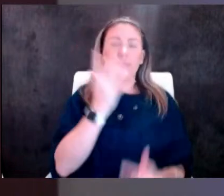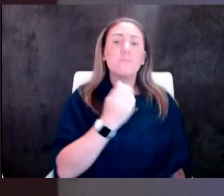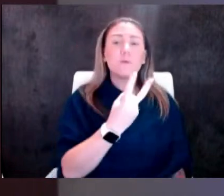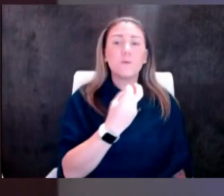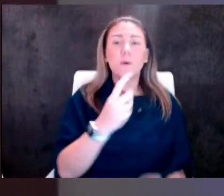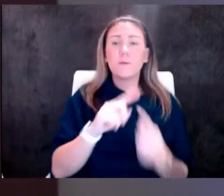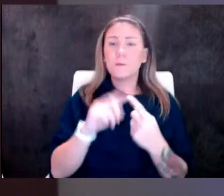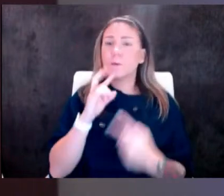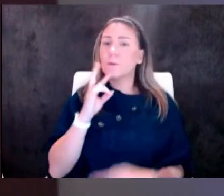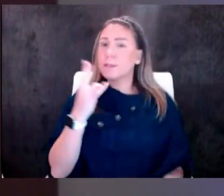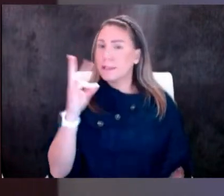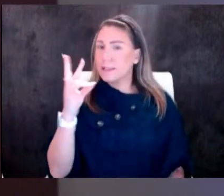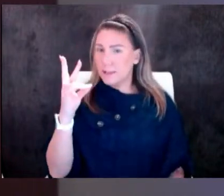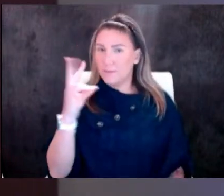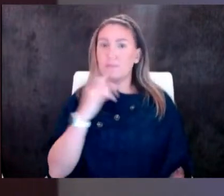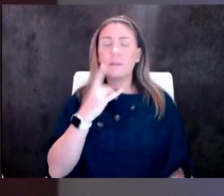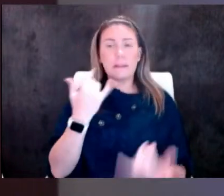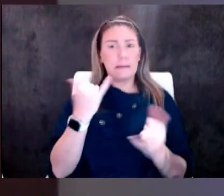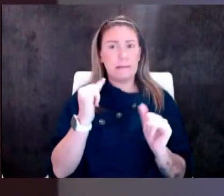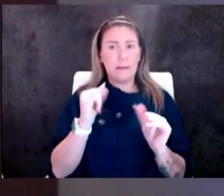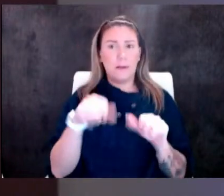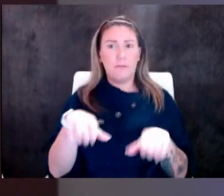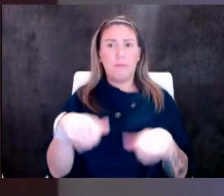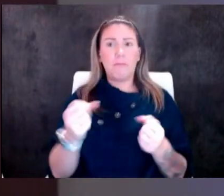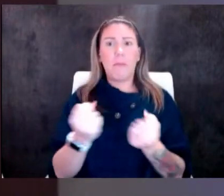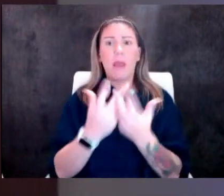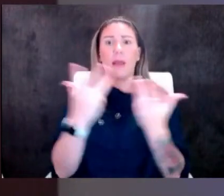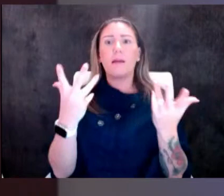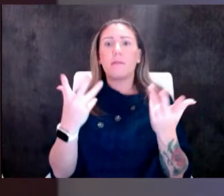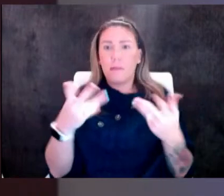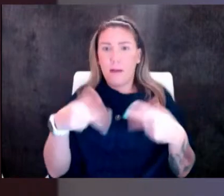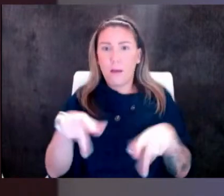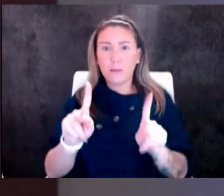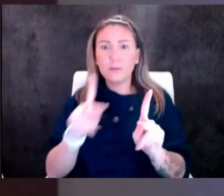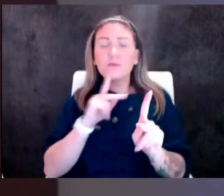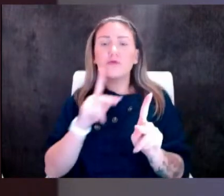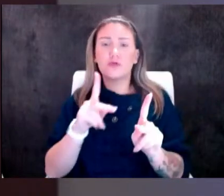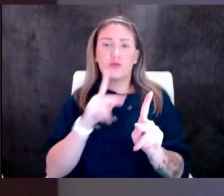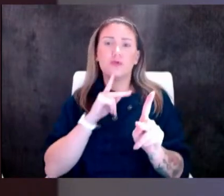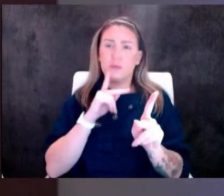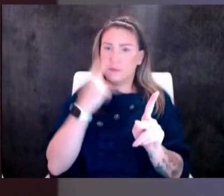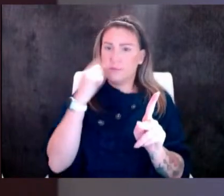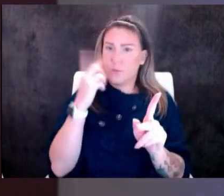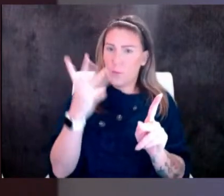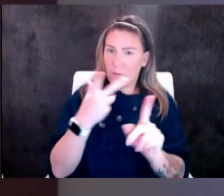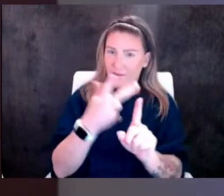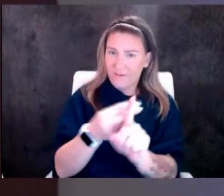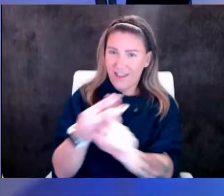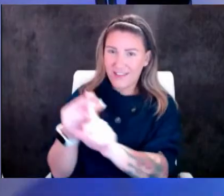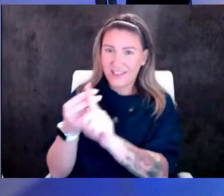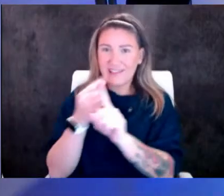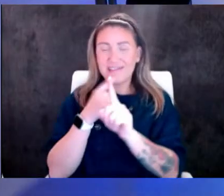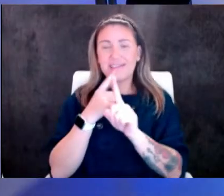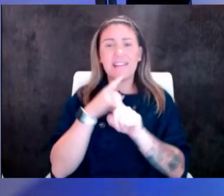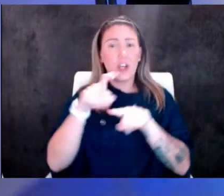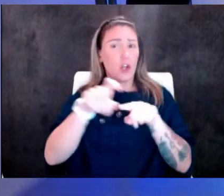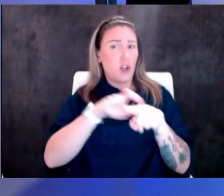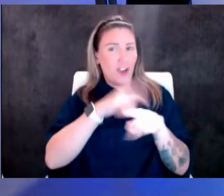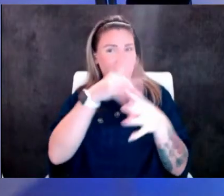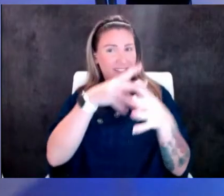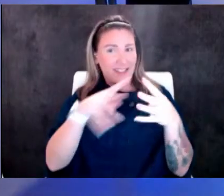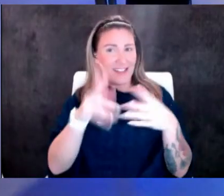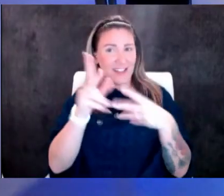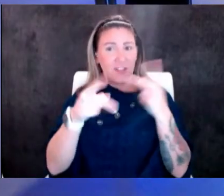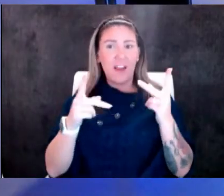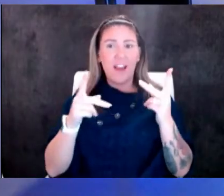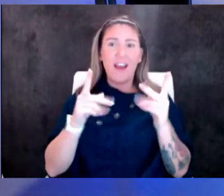of vaccine opportunities, to give us a call and get those visits scheduled. Hallelujah.